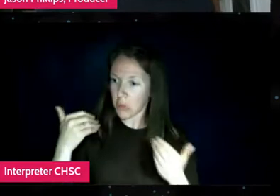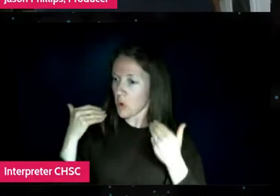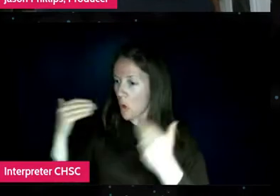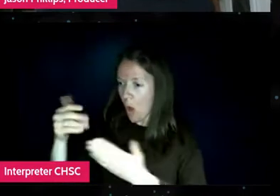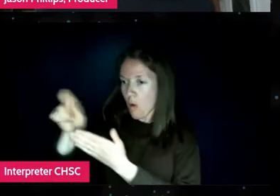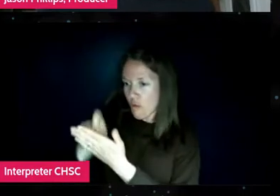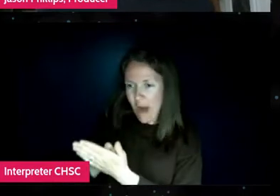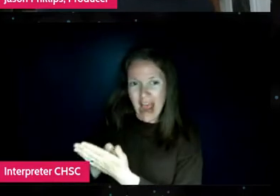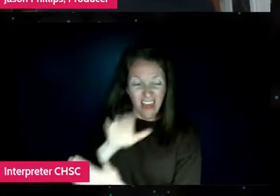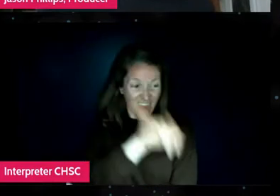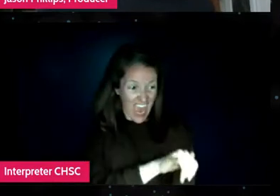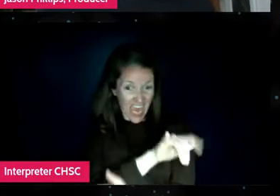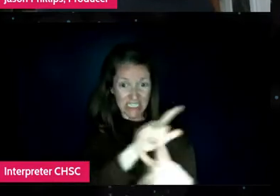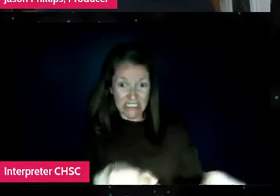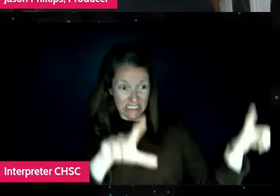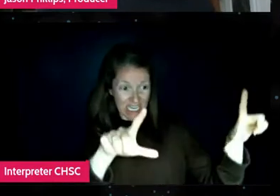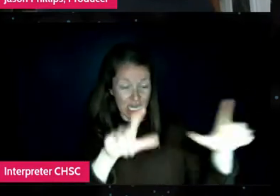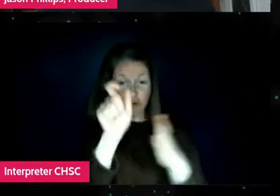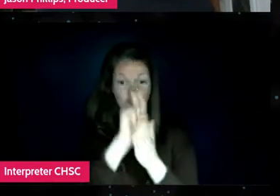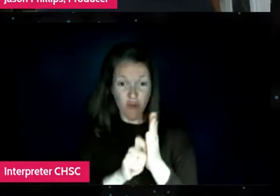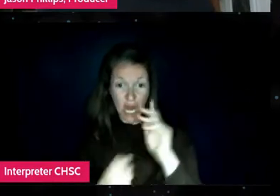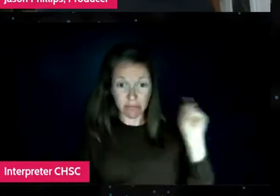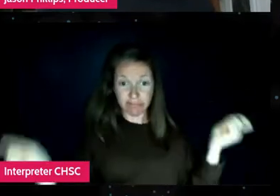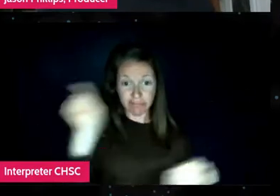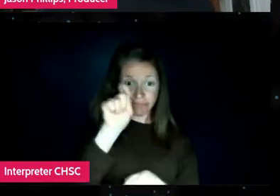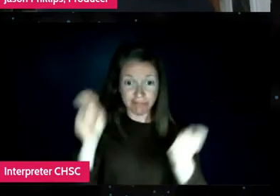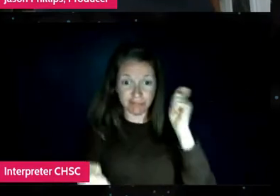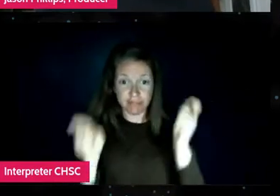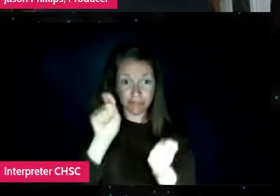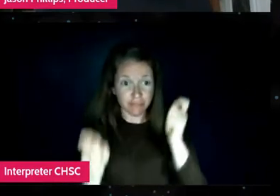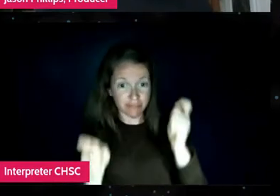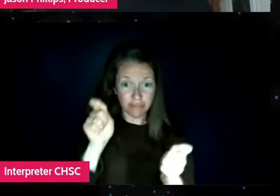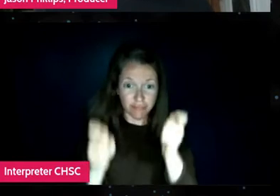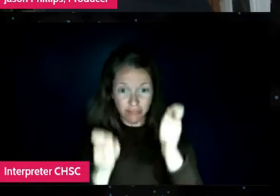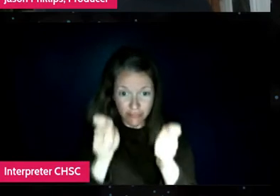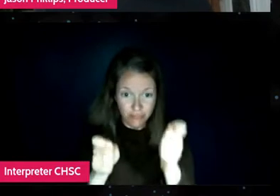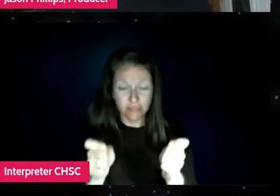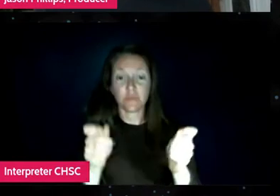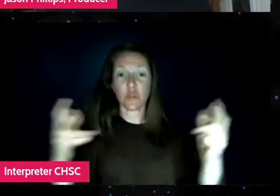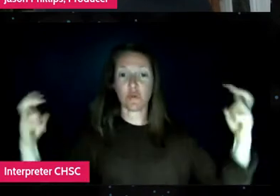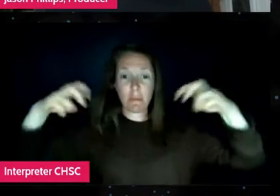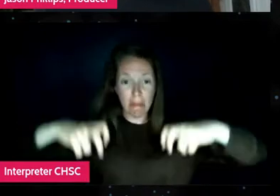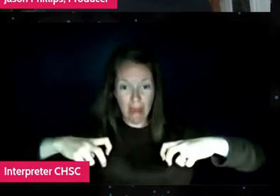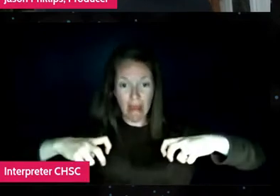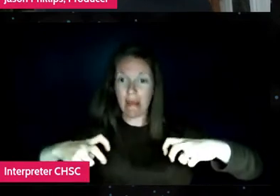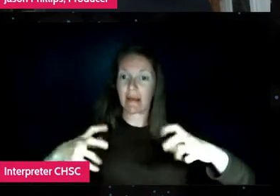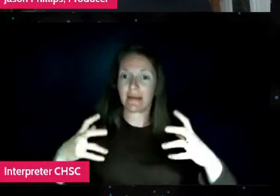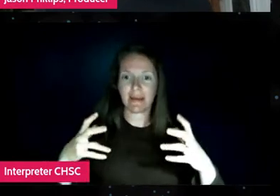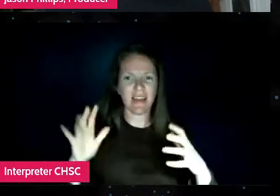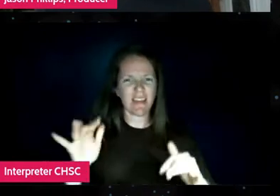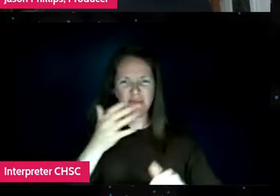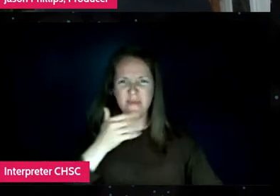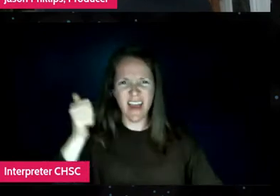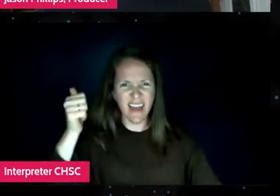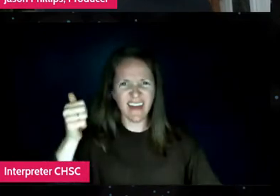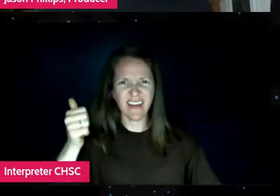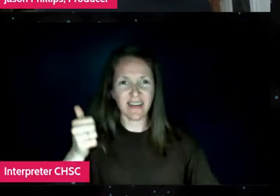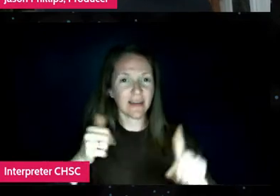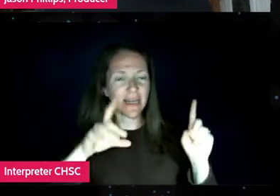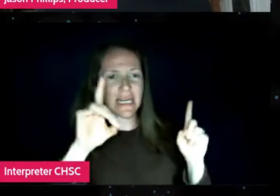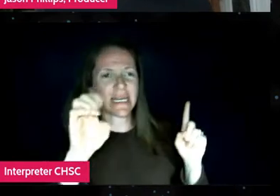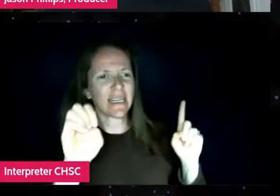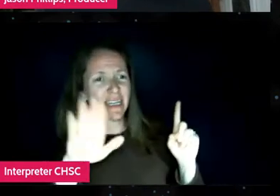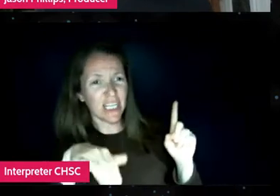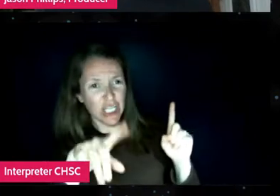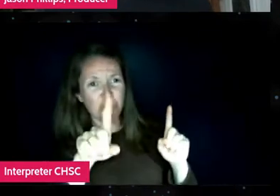or rewrite you. And you come back to the table. And that's the best thing, so to be rewritten.